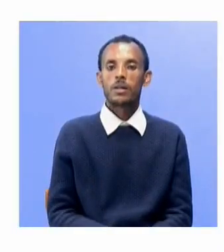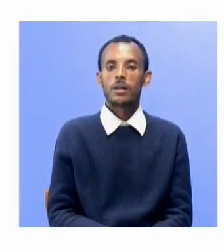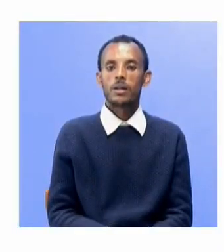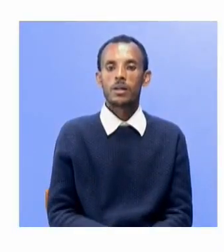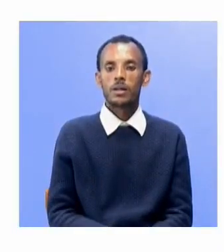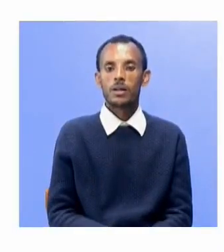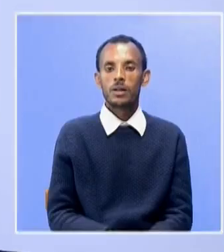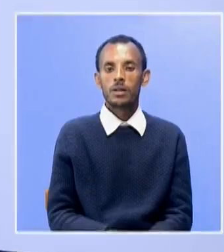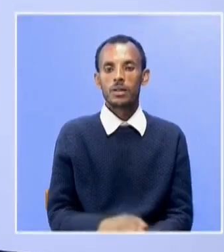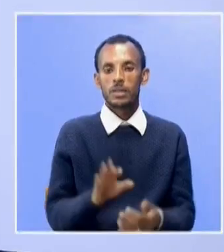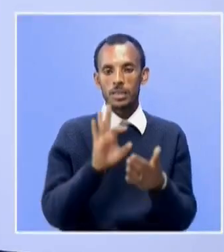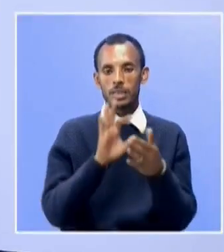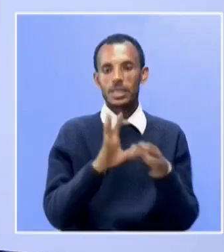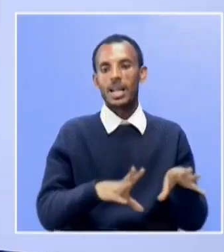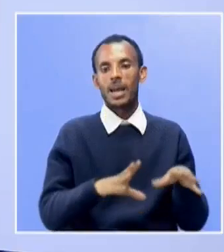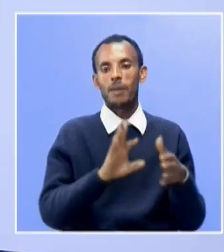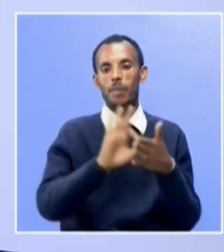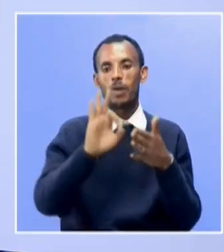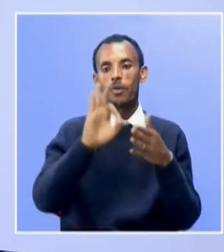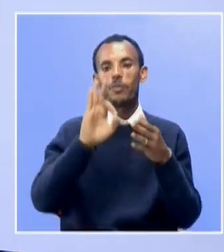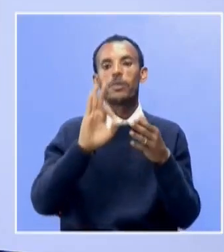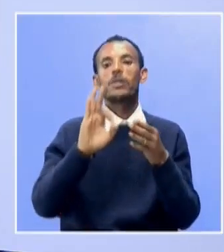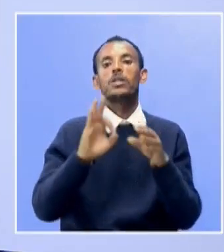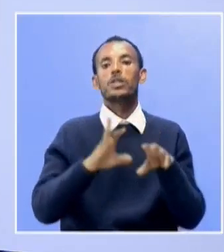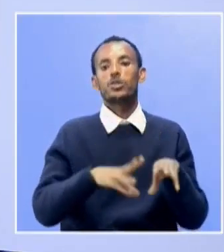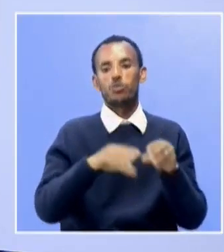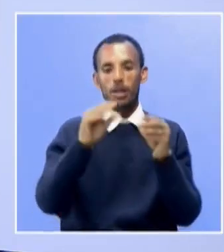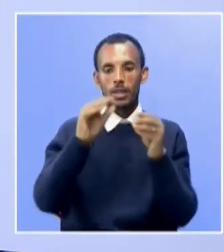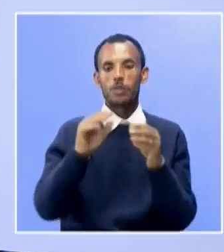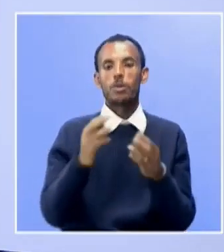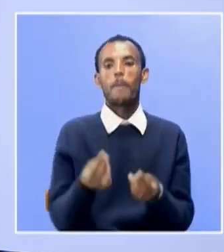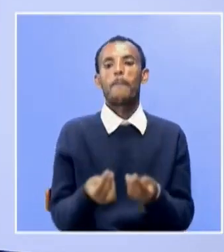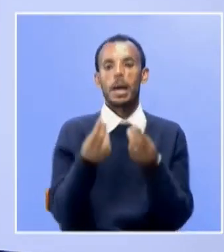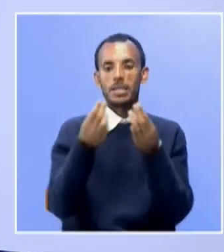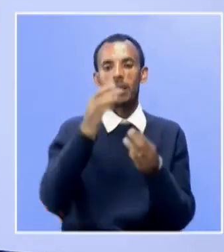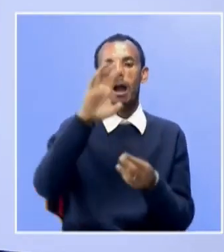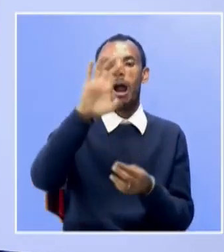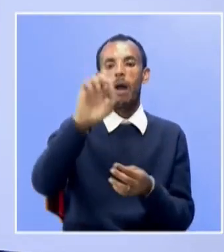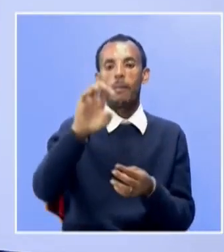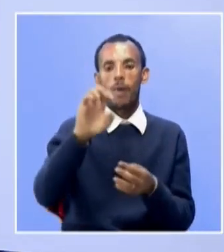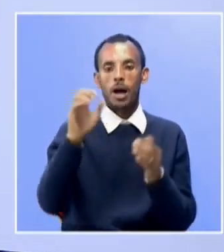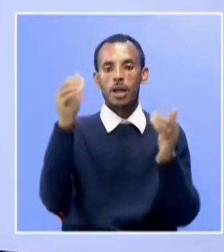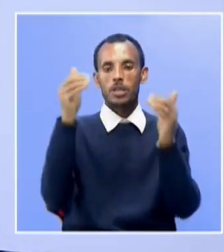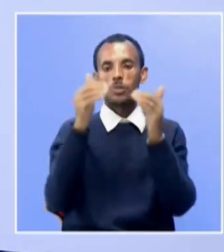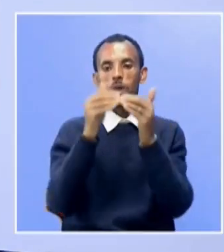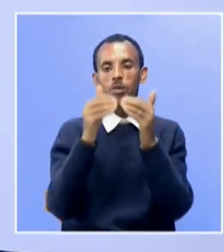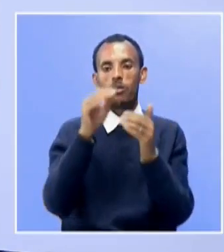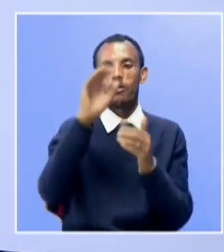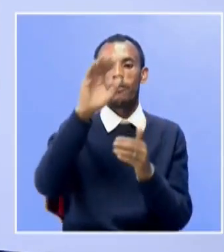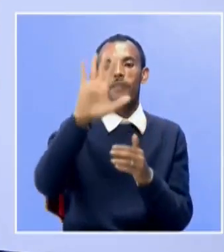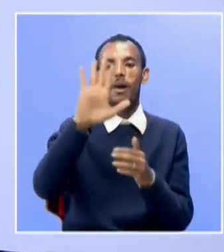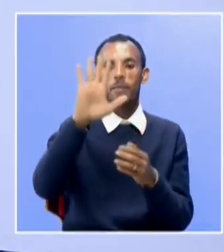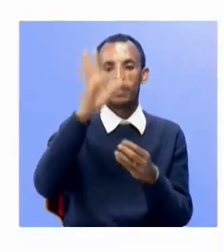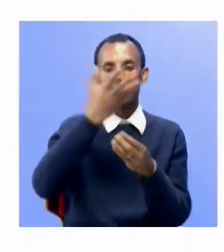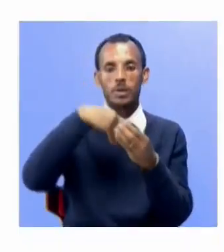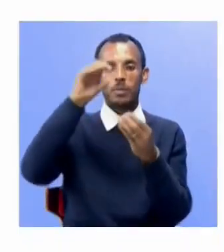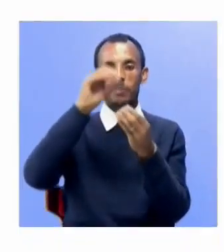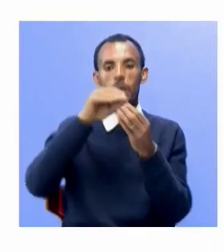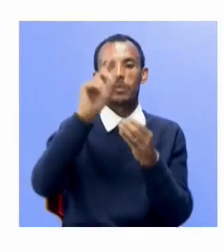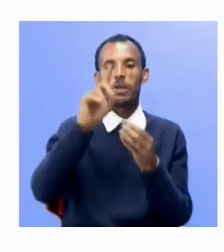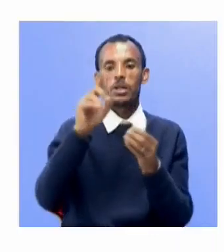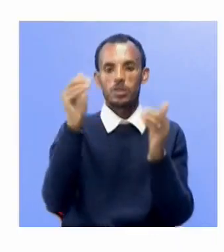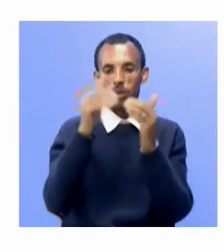the number of students whose weight or whose mass 40 kg is this 5 plus 1, it is